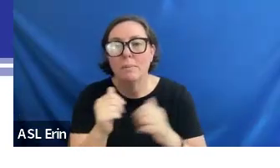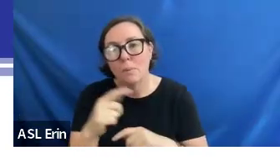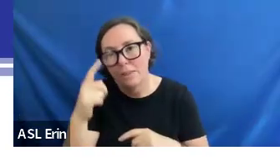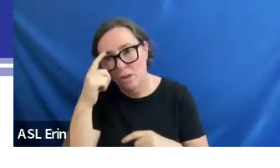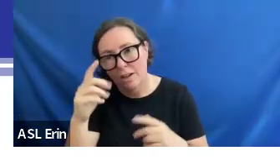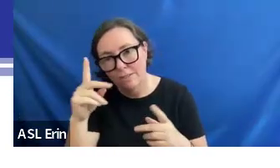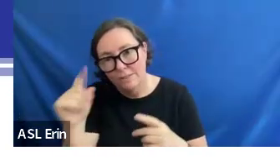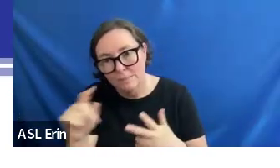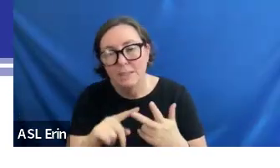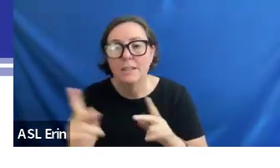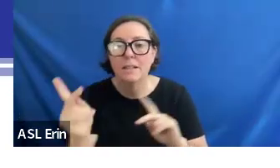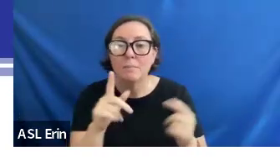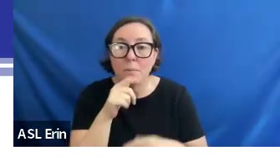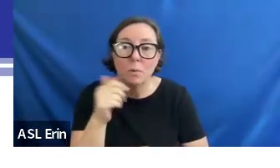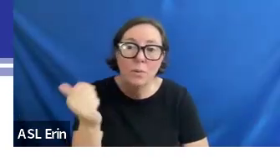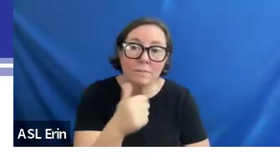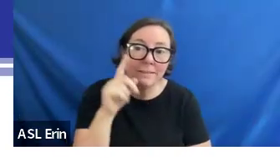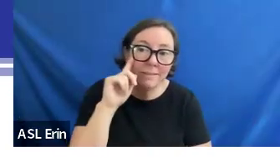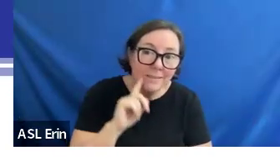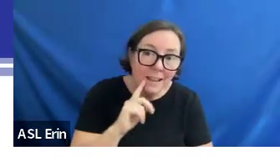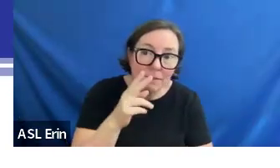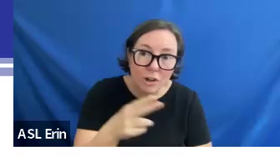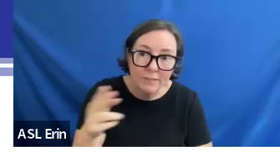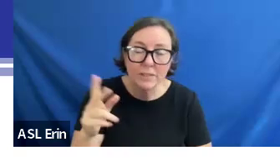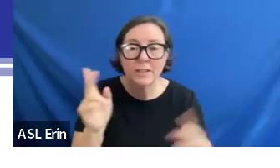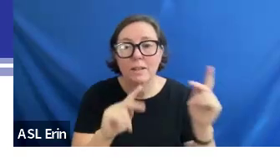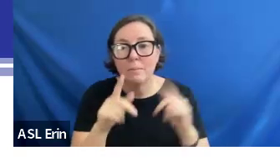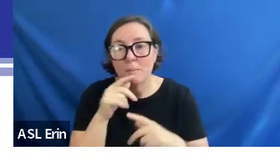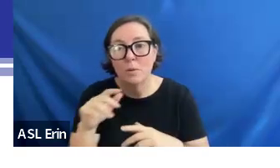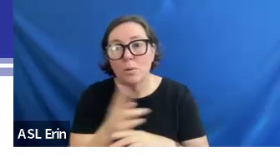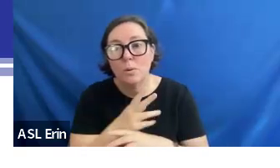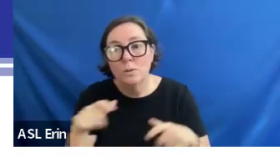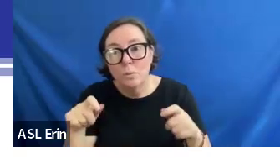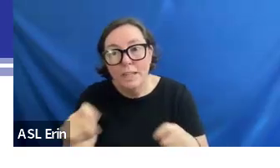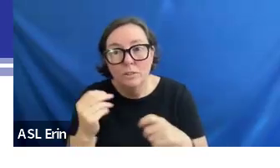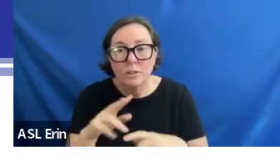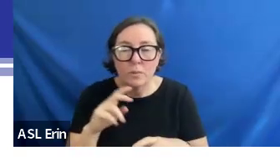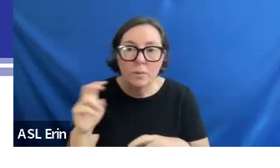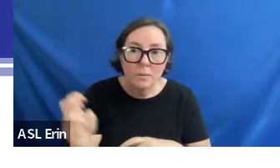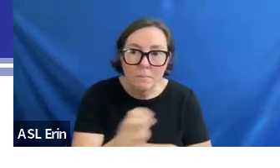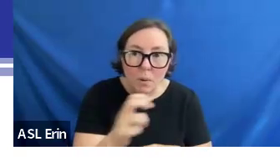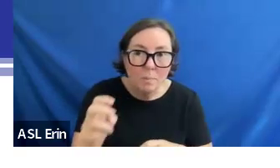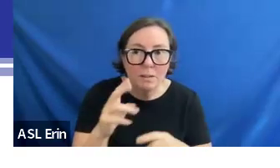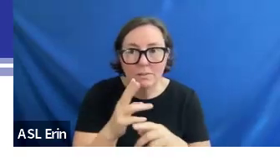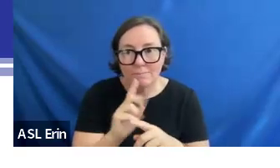or hard of hearing, motor disabilities, and aging populations.